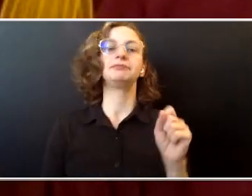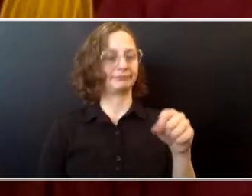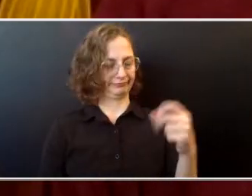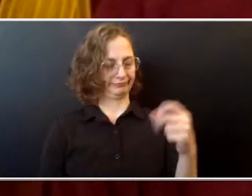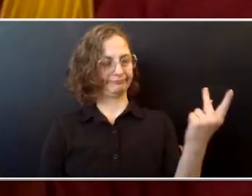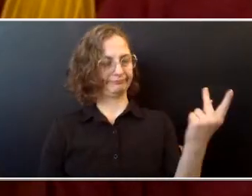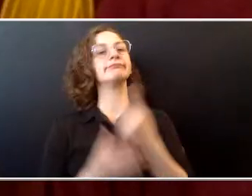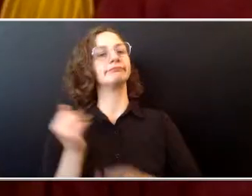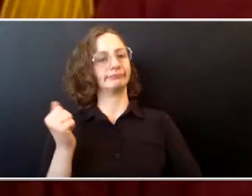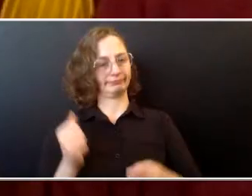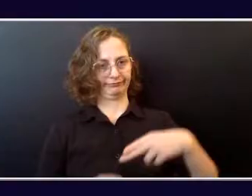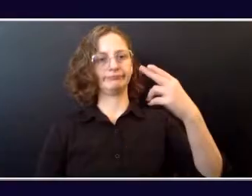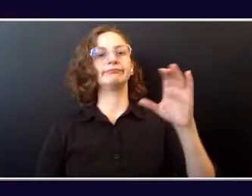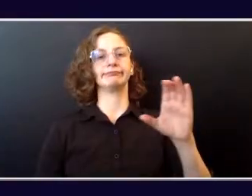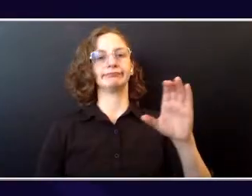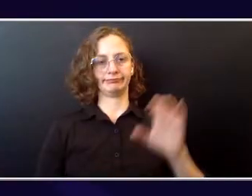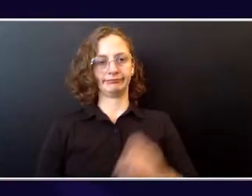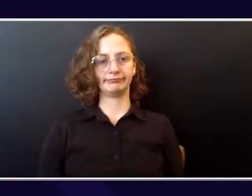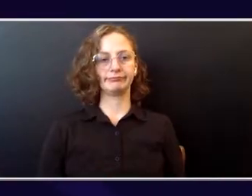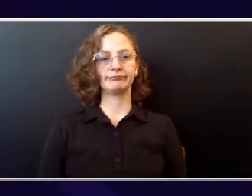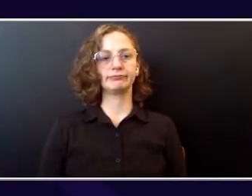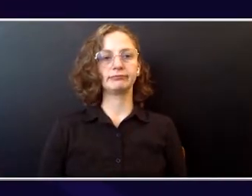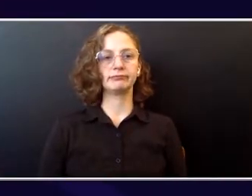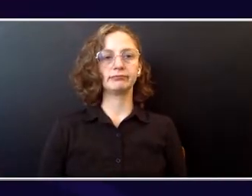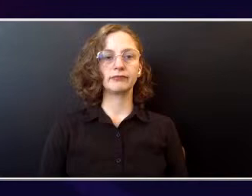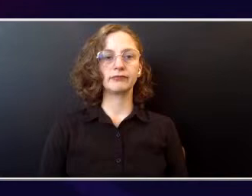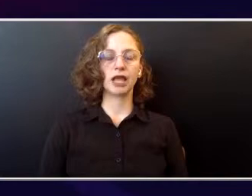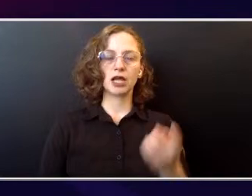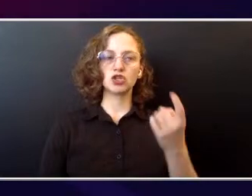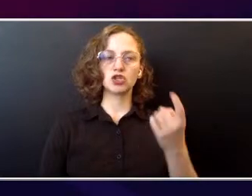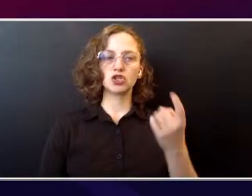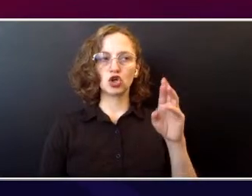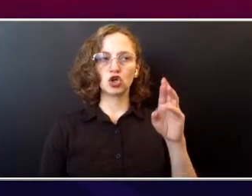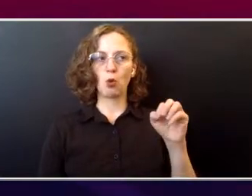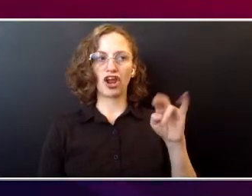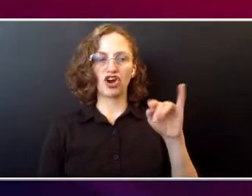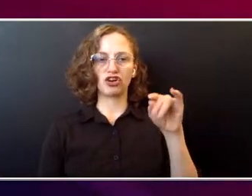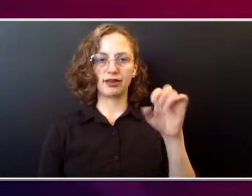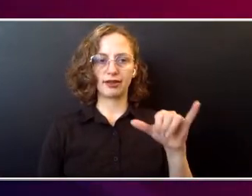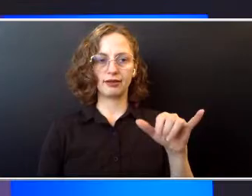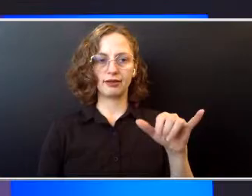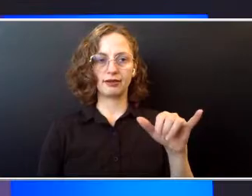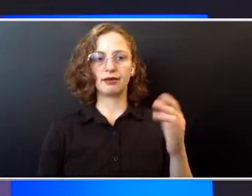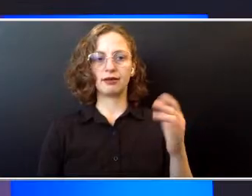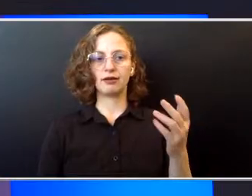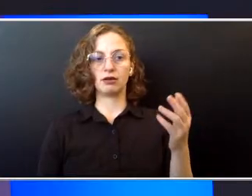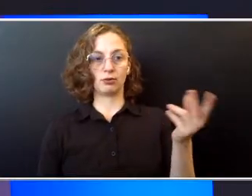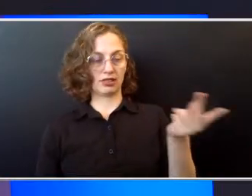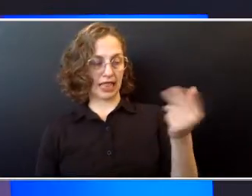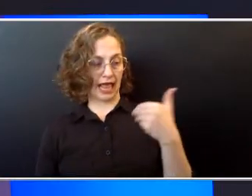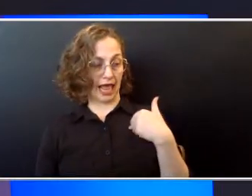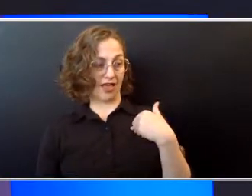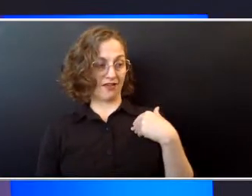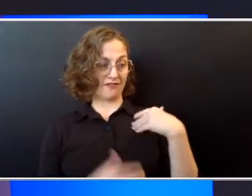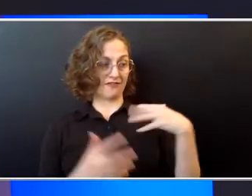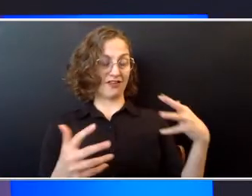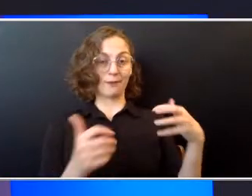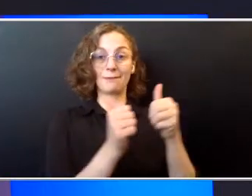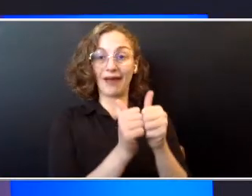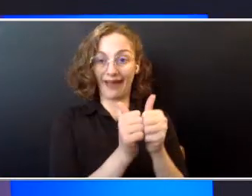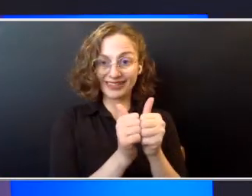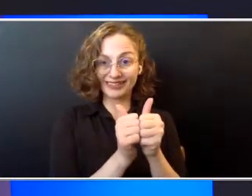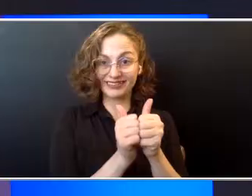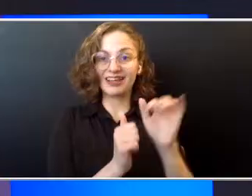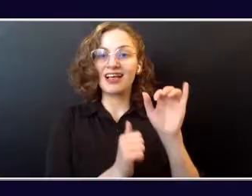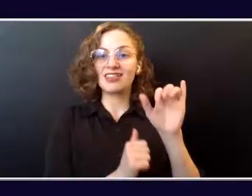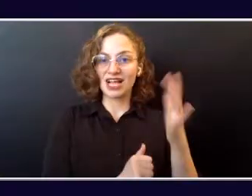cholesterol. And then Dr. Morty, if I'm understanding you correctly, what they have combined is what created Aubrey's Aubrey's situation, which does anyone